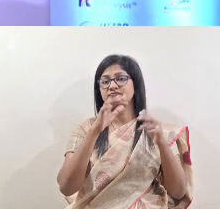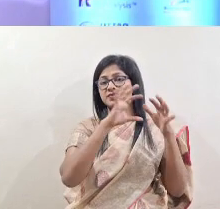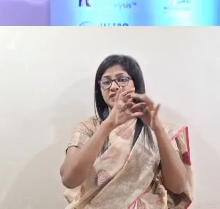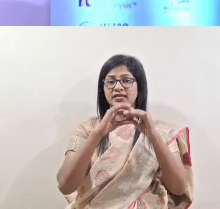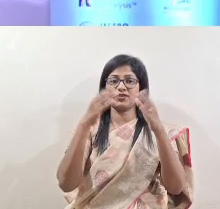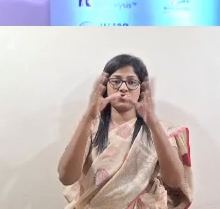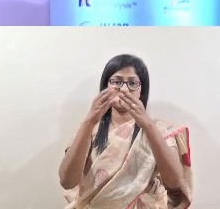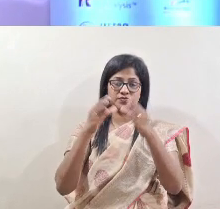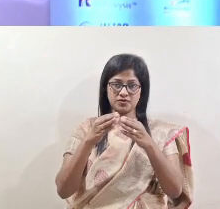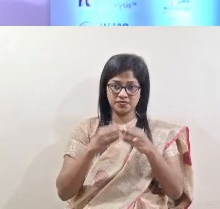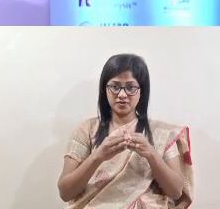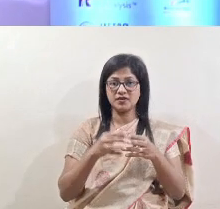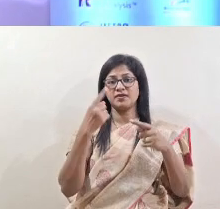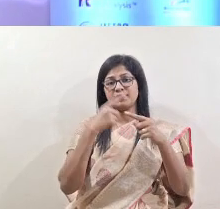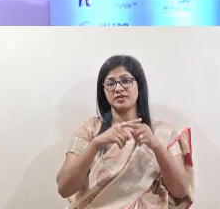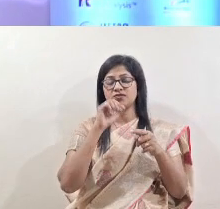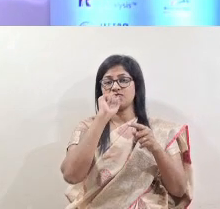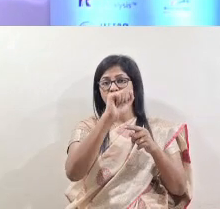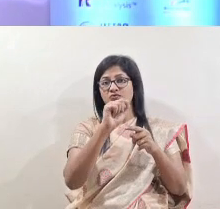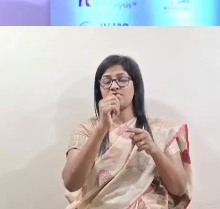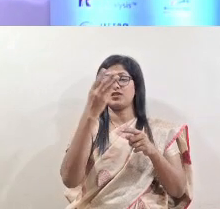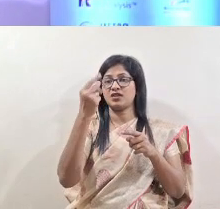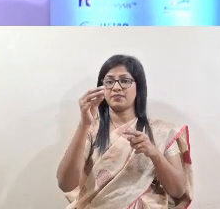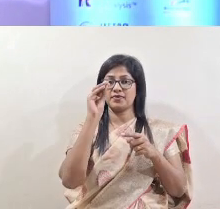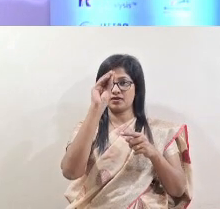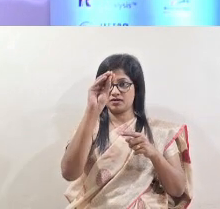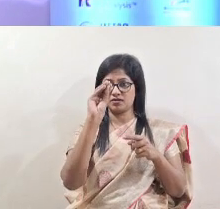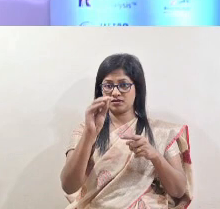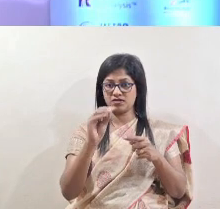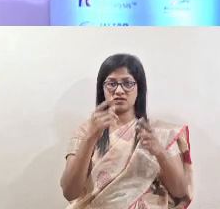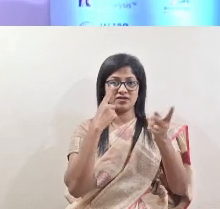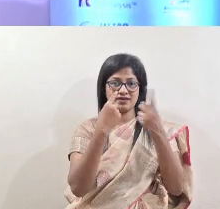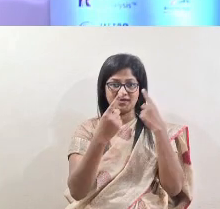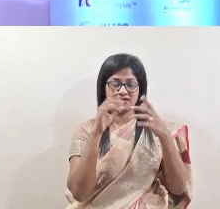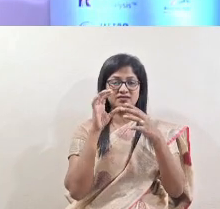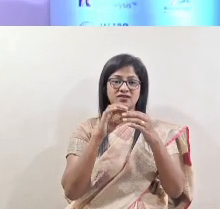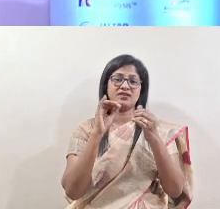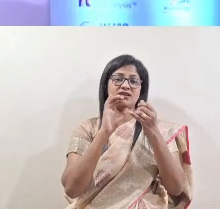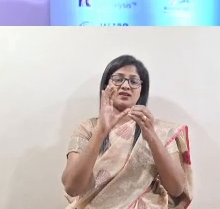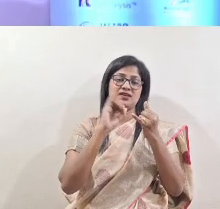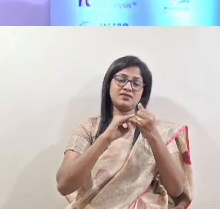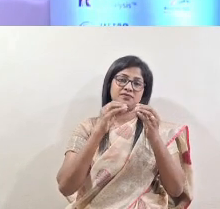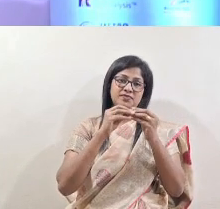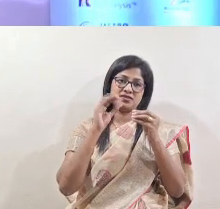respective category and the code assigned to the individual to conduct the analysis in SBSS.